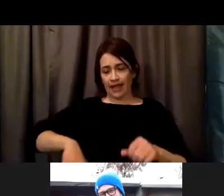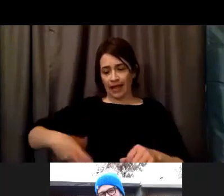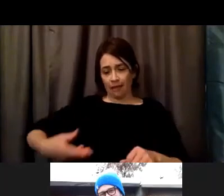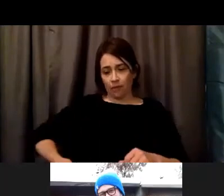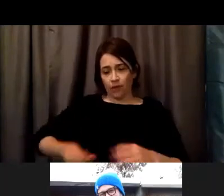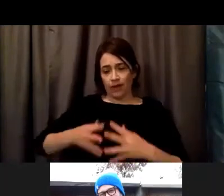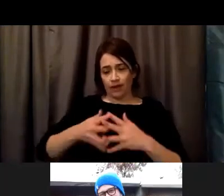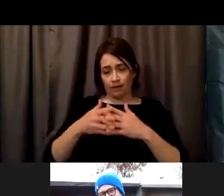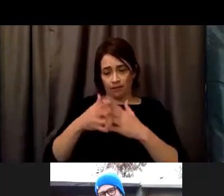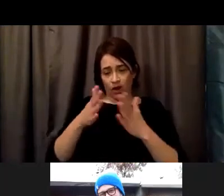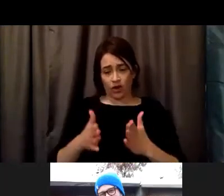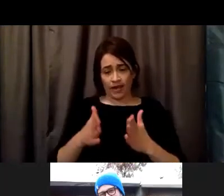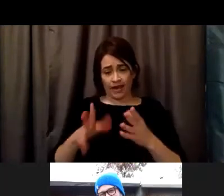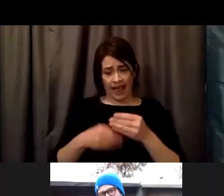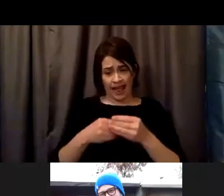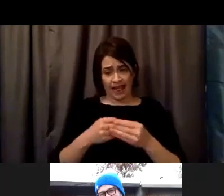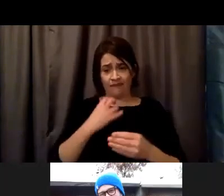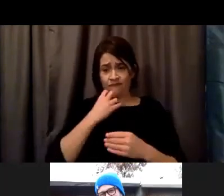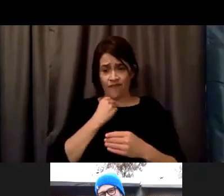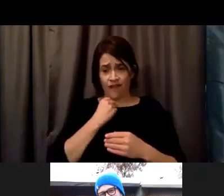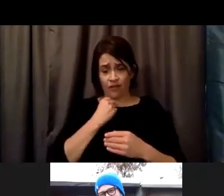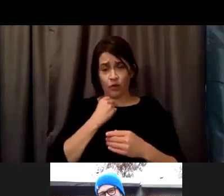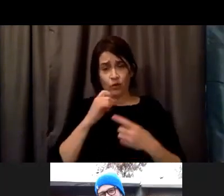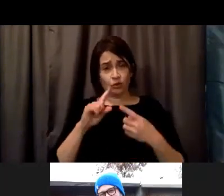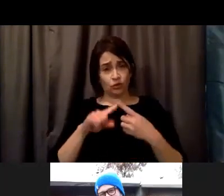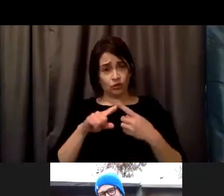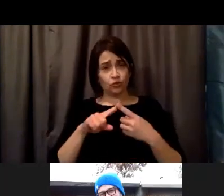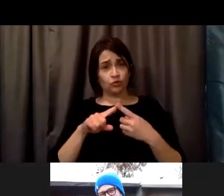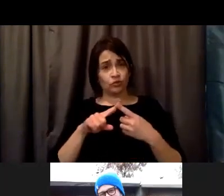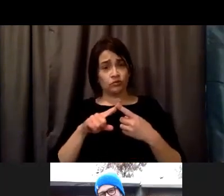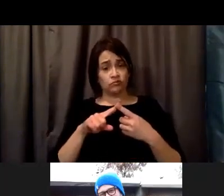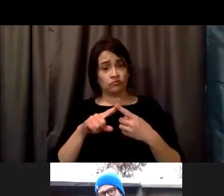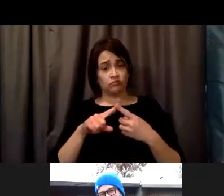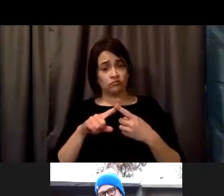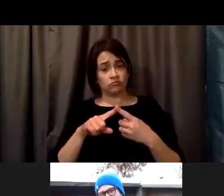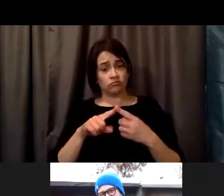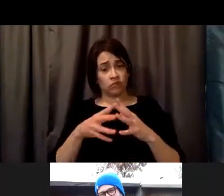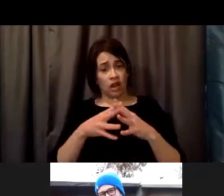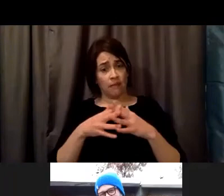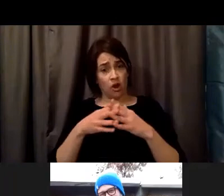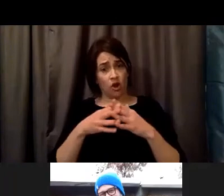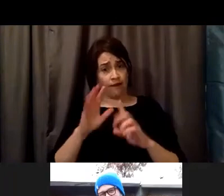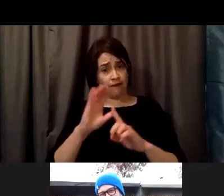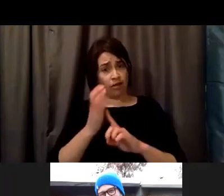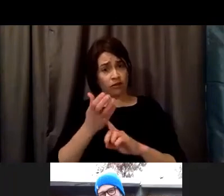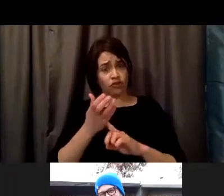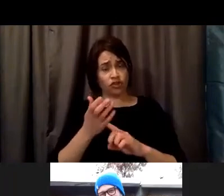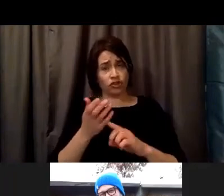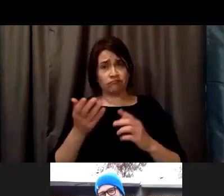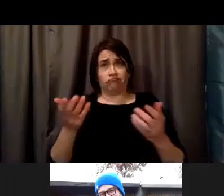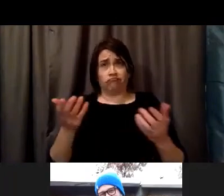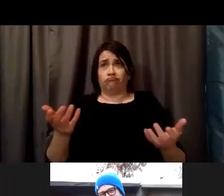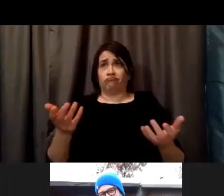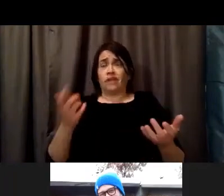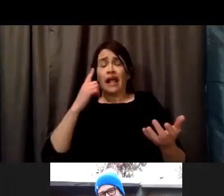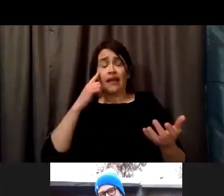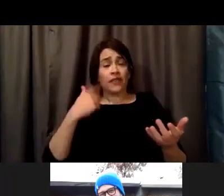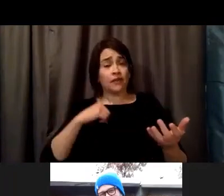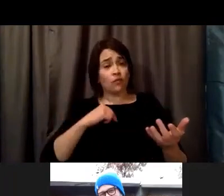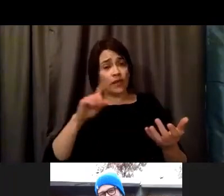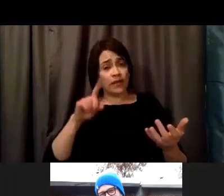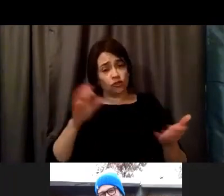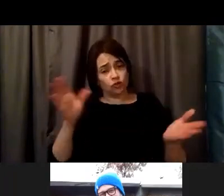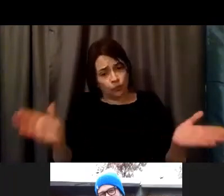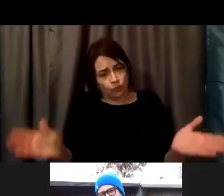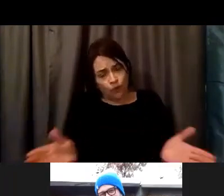culture, well, I would propose the idea that we promote what we feel proud about. The Cambodian people, the